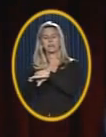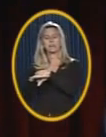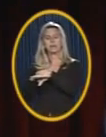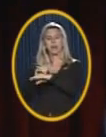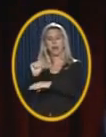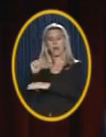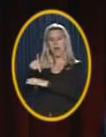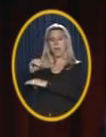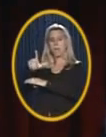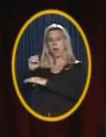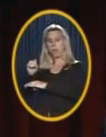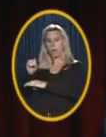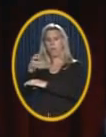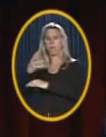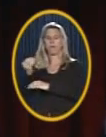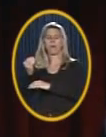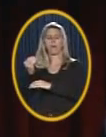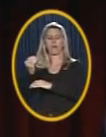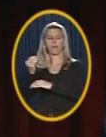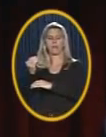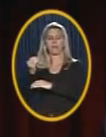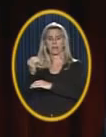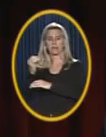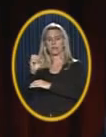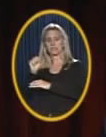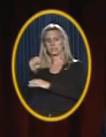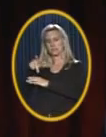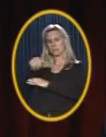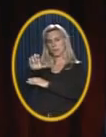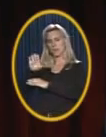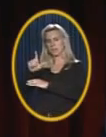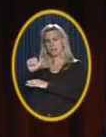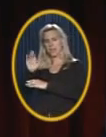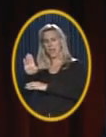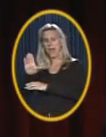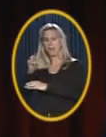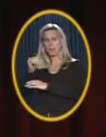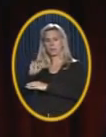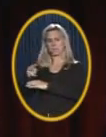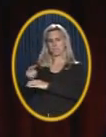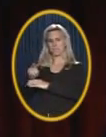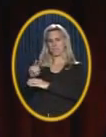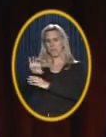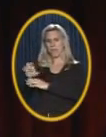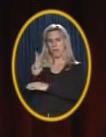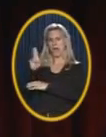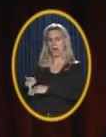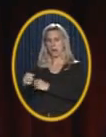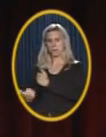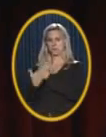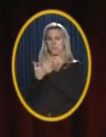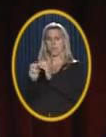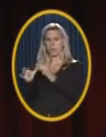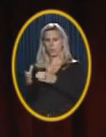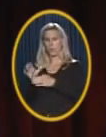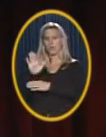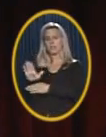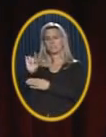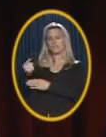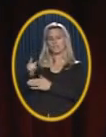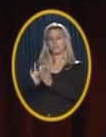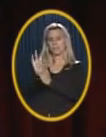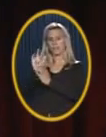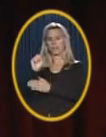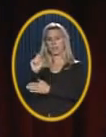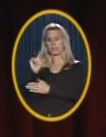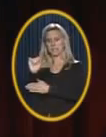on Apollo-Soyuz. He also worked on a space lab as backup and support crew, and then his first flight was